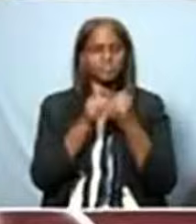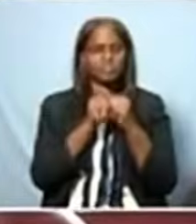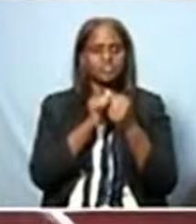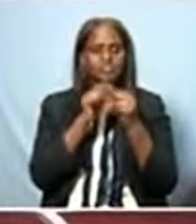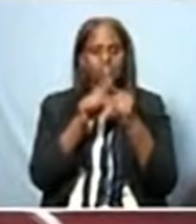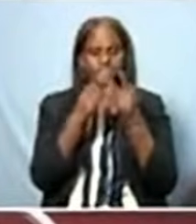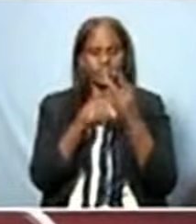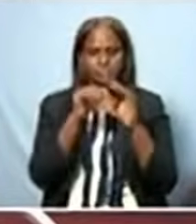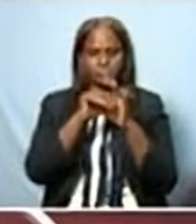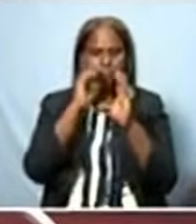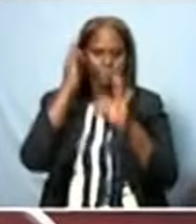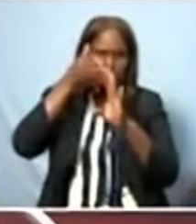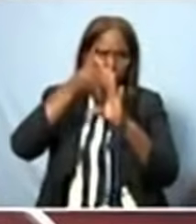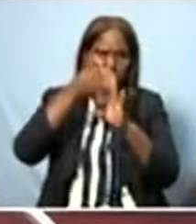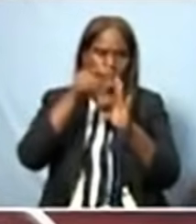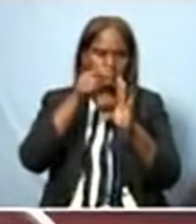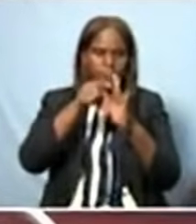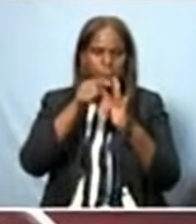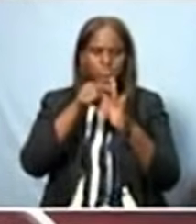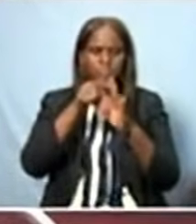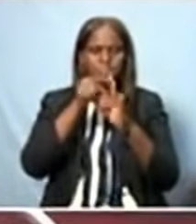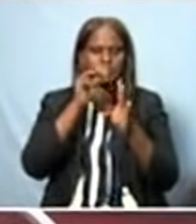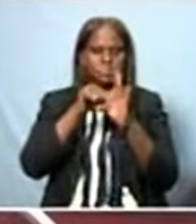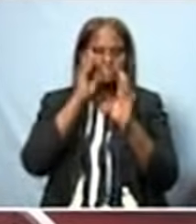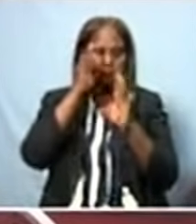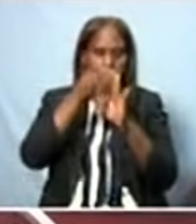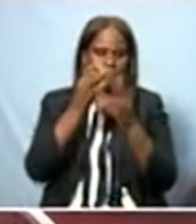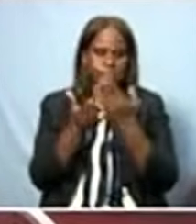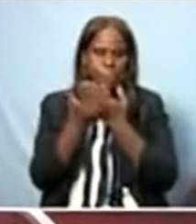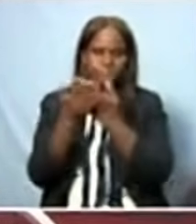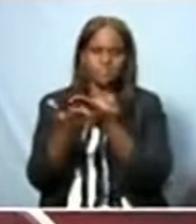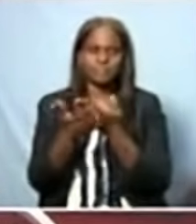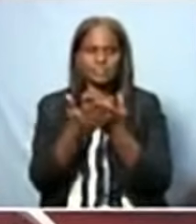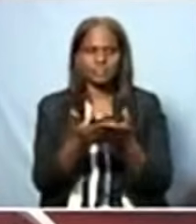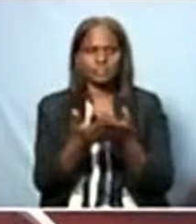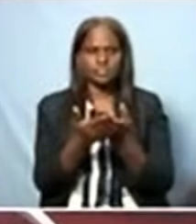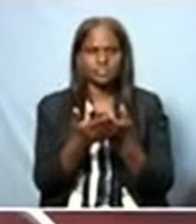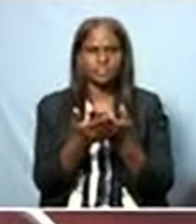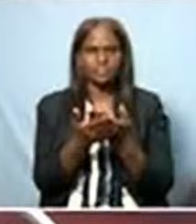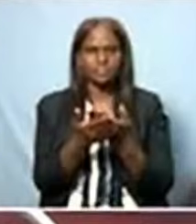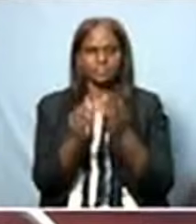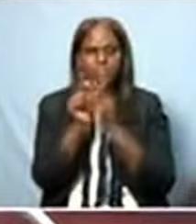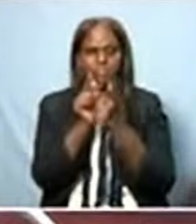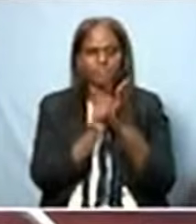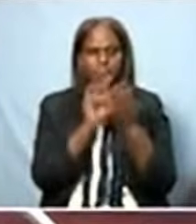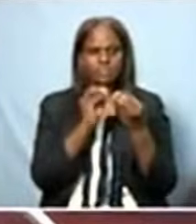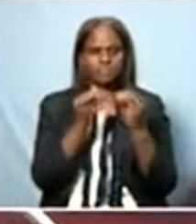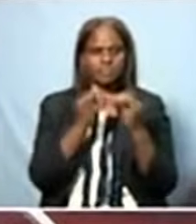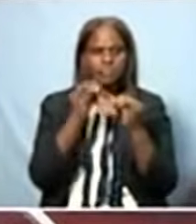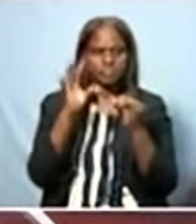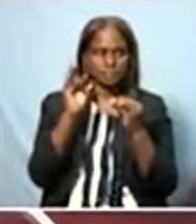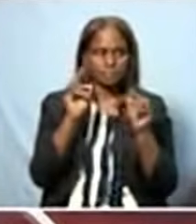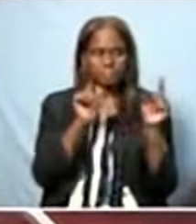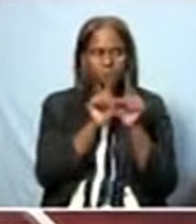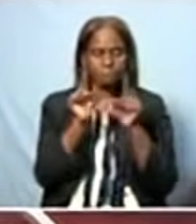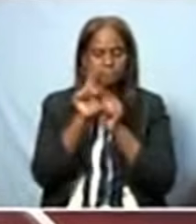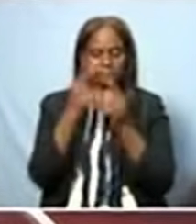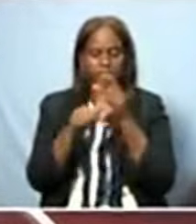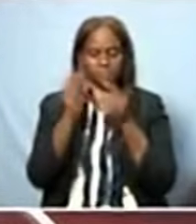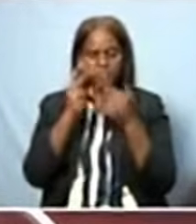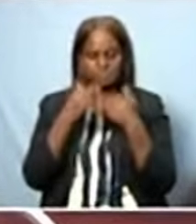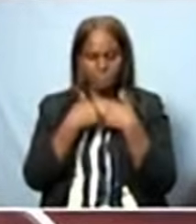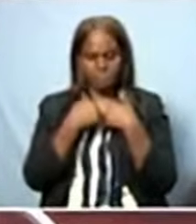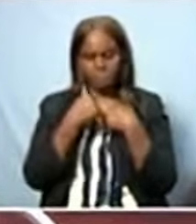But indirectly, the submission, the bill number 7 also is going to